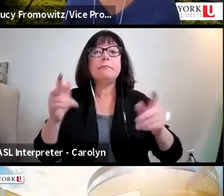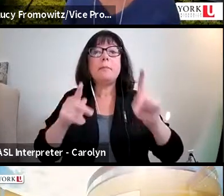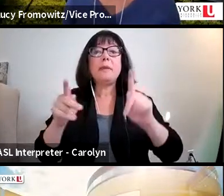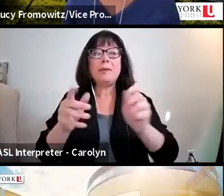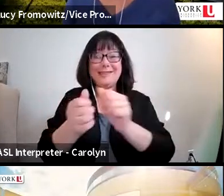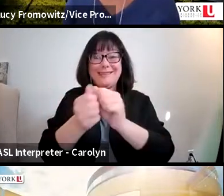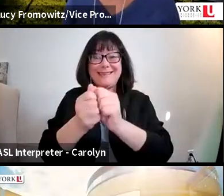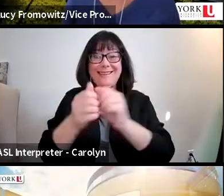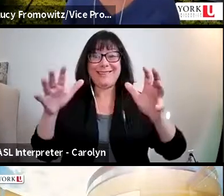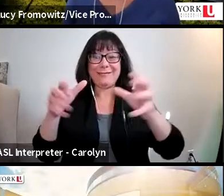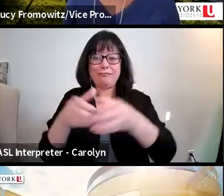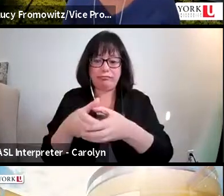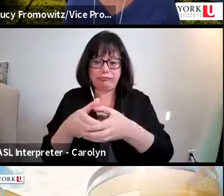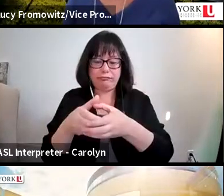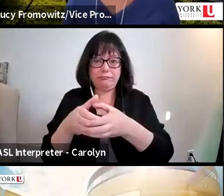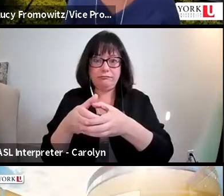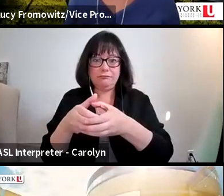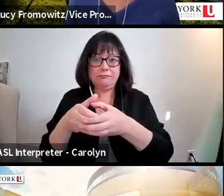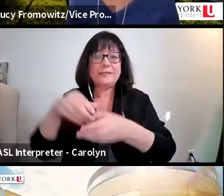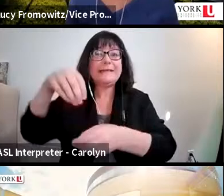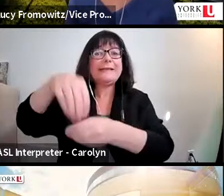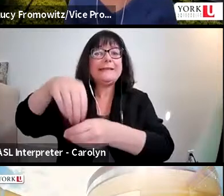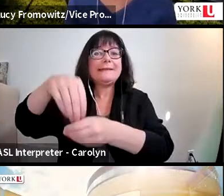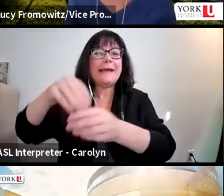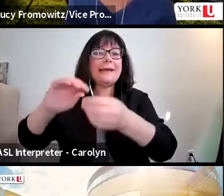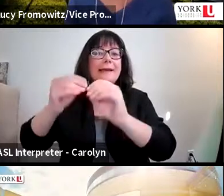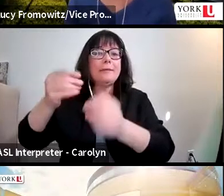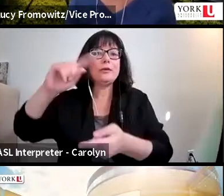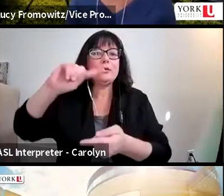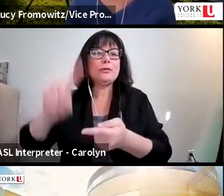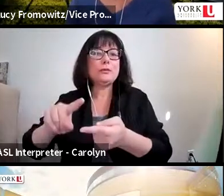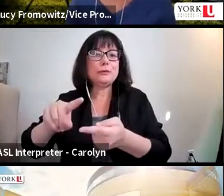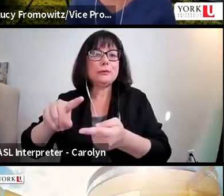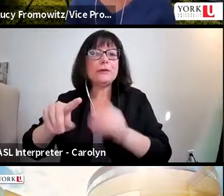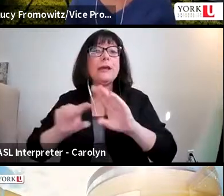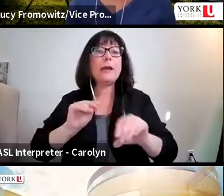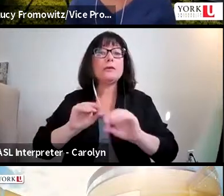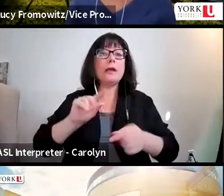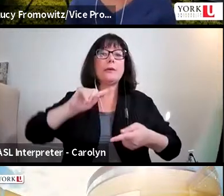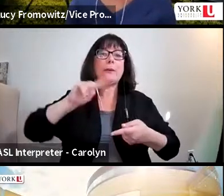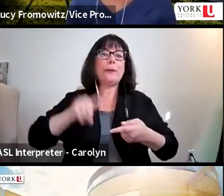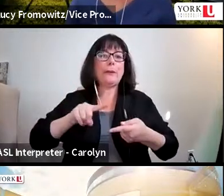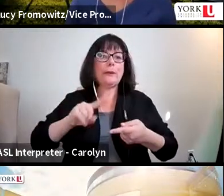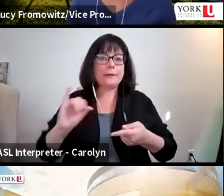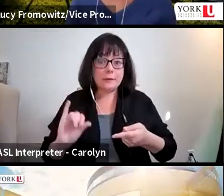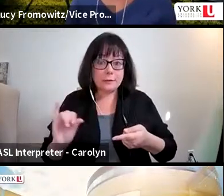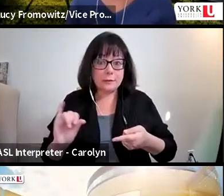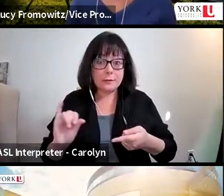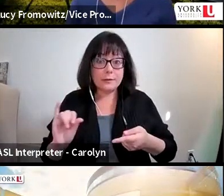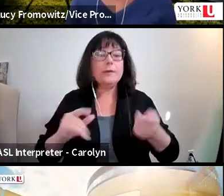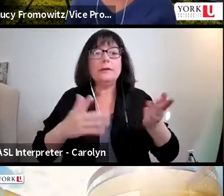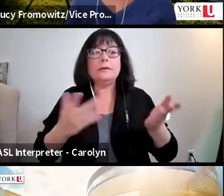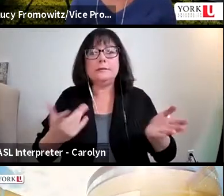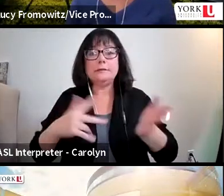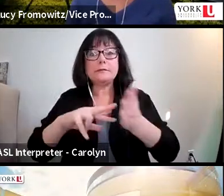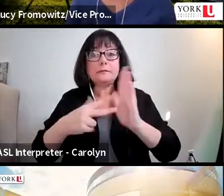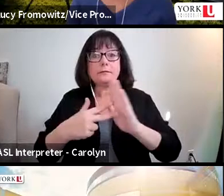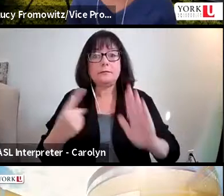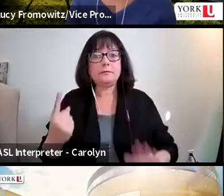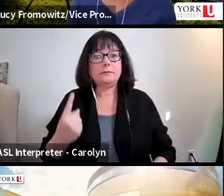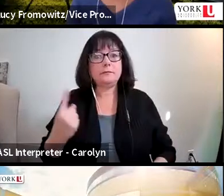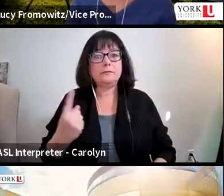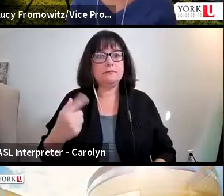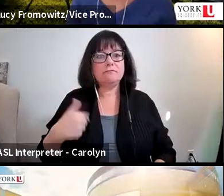together outside or inside. And so we are always aligning our own decision-making with what the